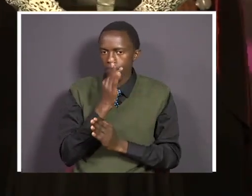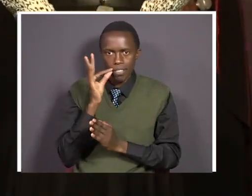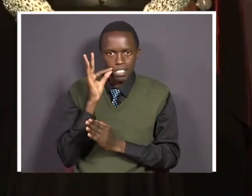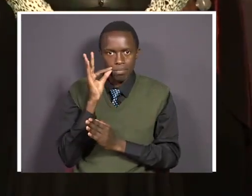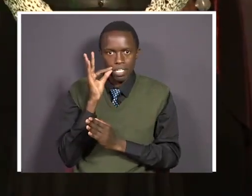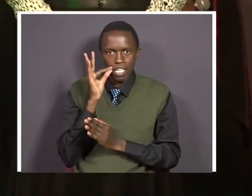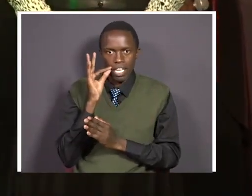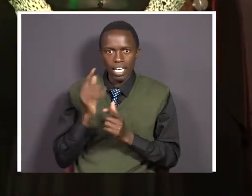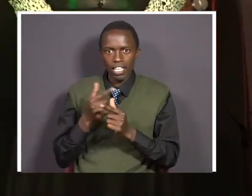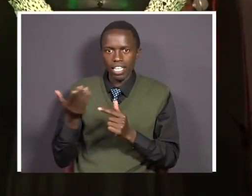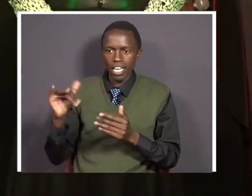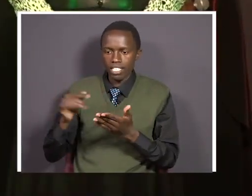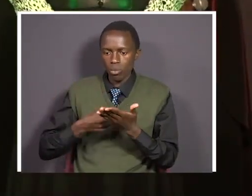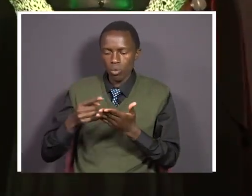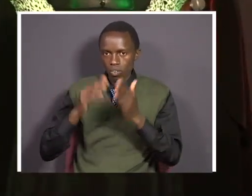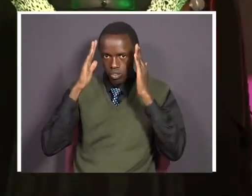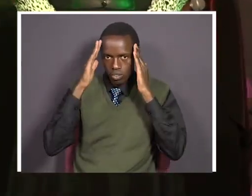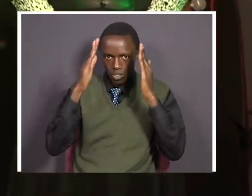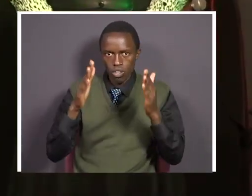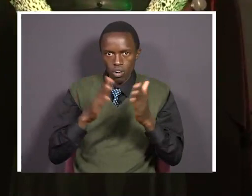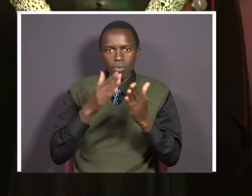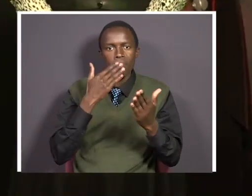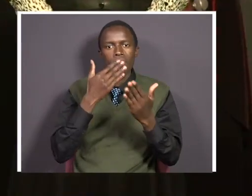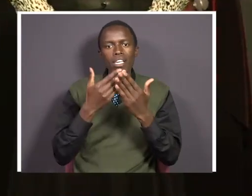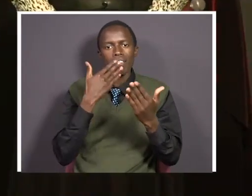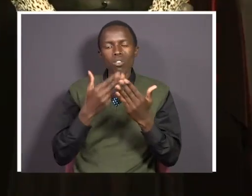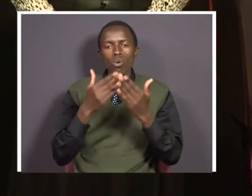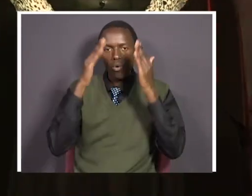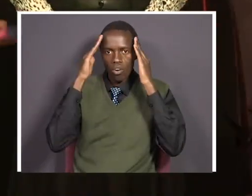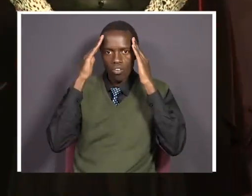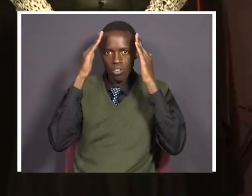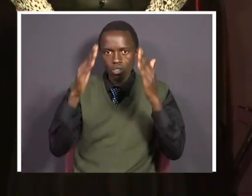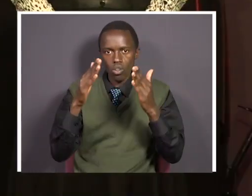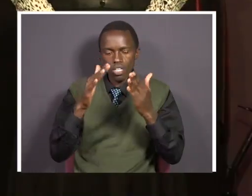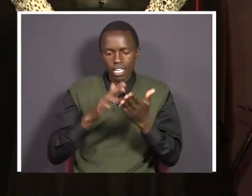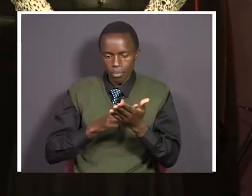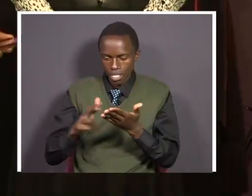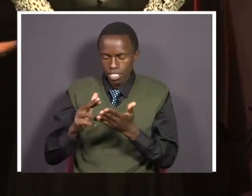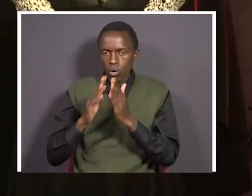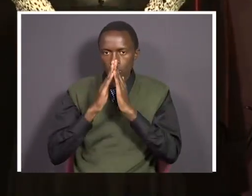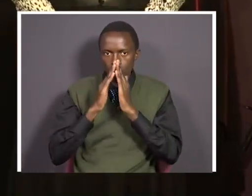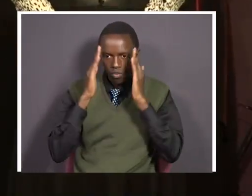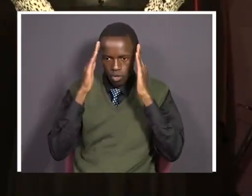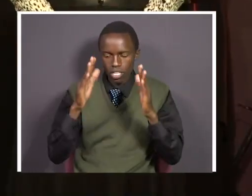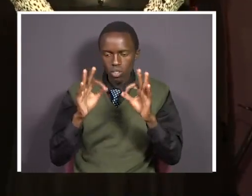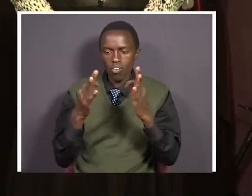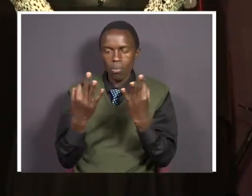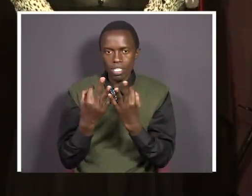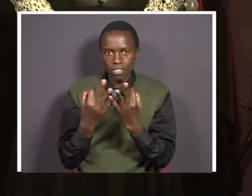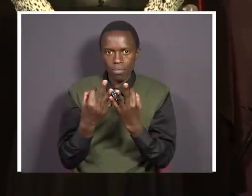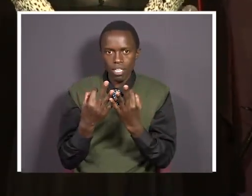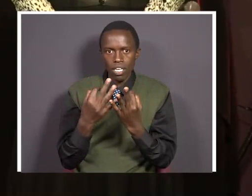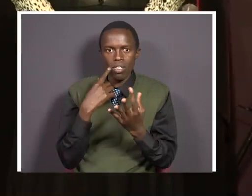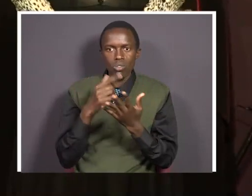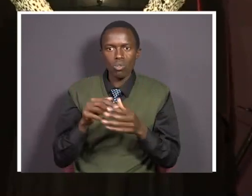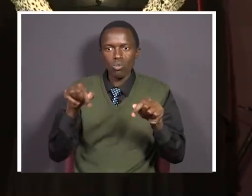fasting. And in the last week, we were focusing on thanksgiving, we were focusing on repentance, and we were focusing on our families. And